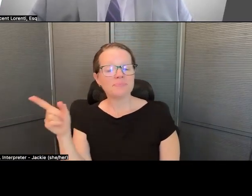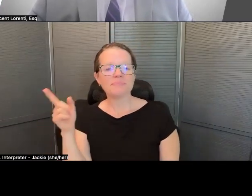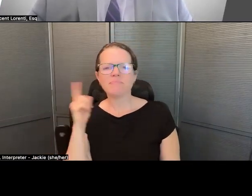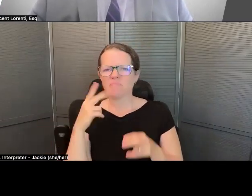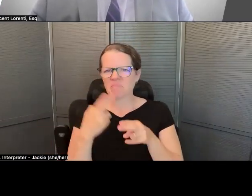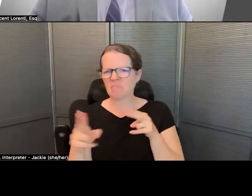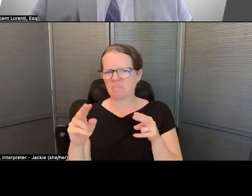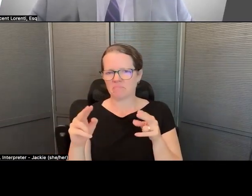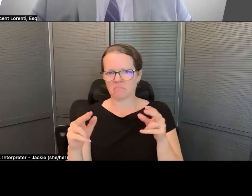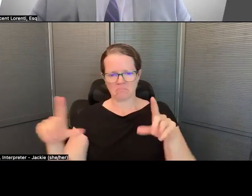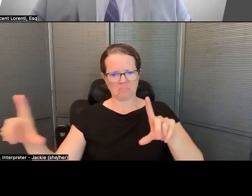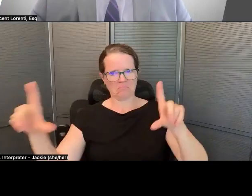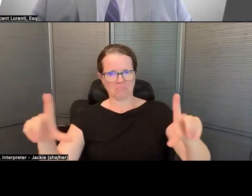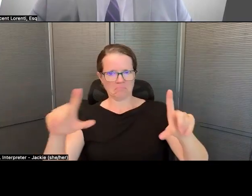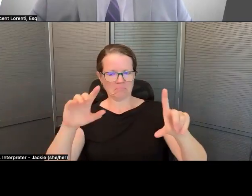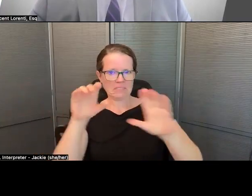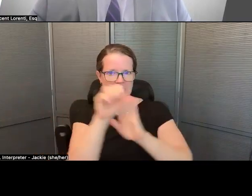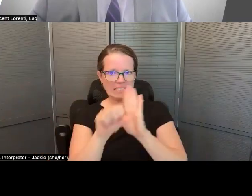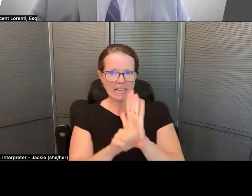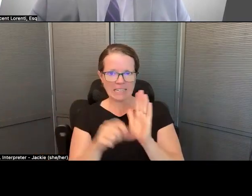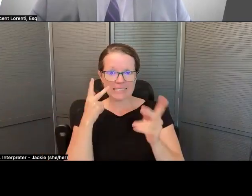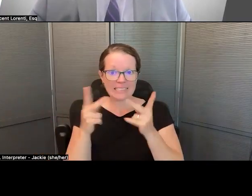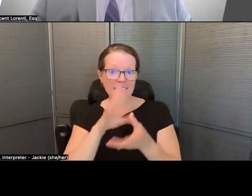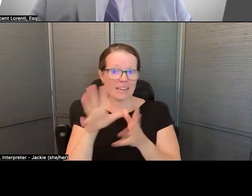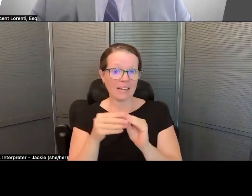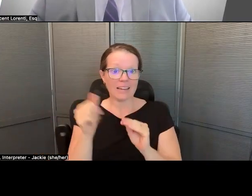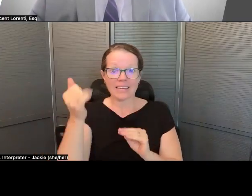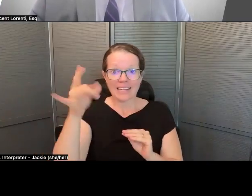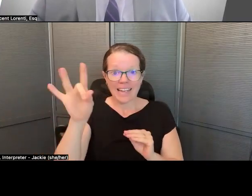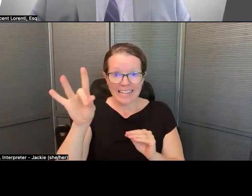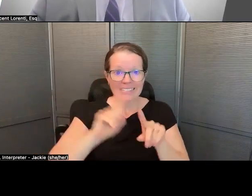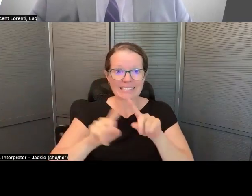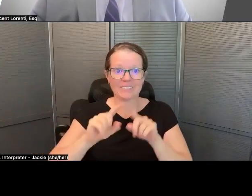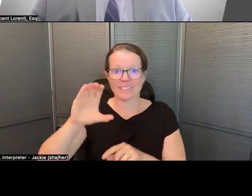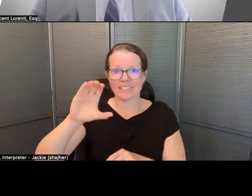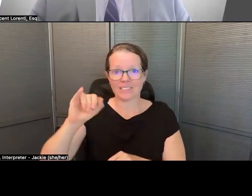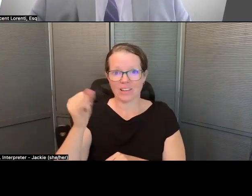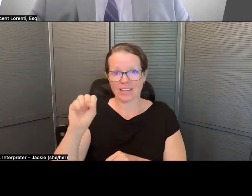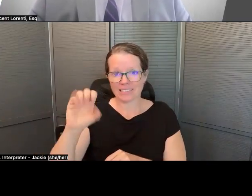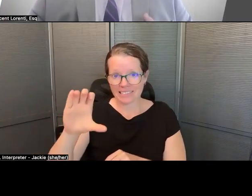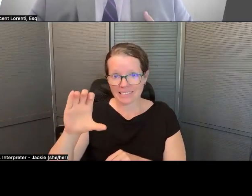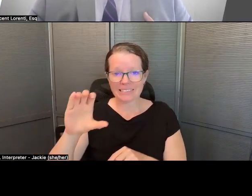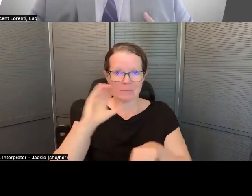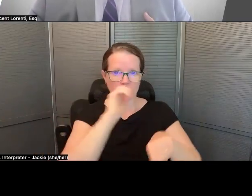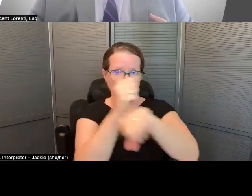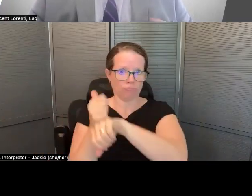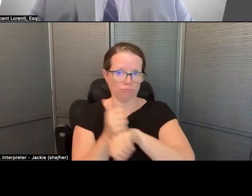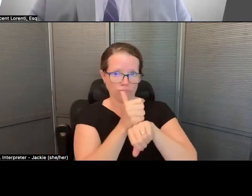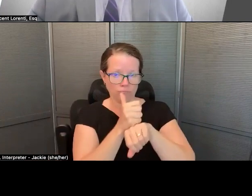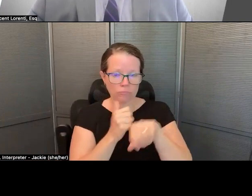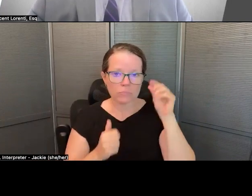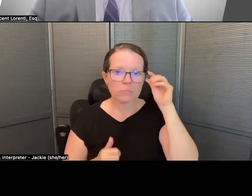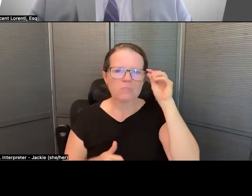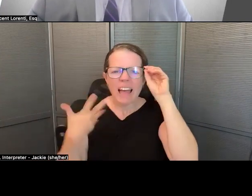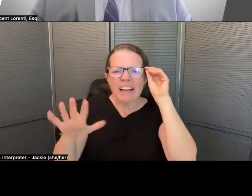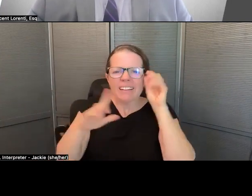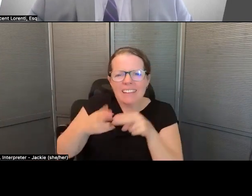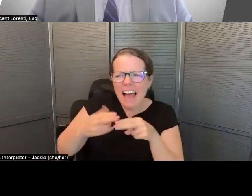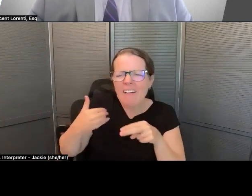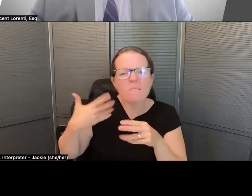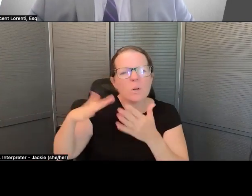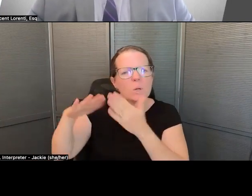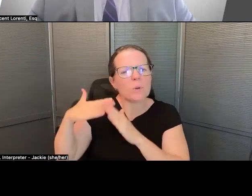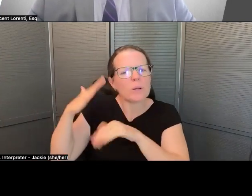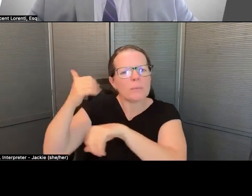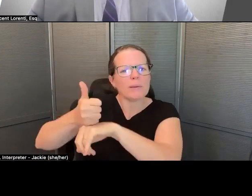There are 18 locations across the state. As I mentioned a minute ago, We contract with community-based providers